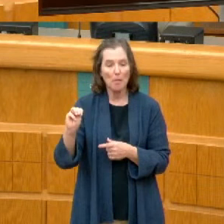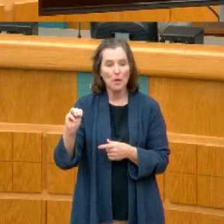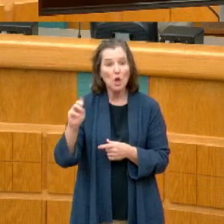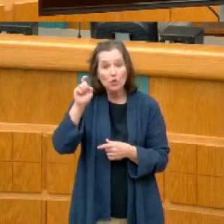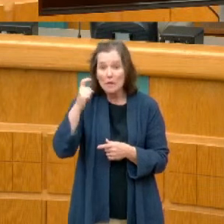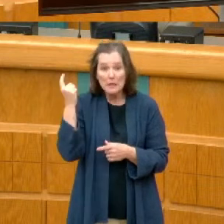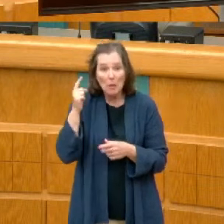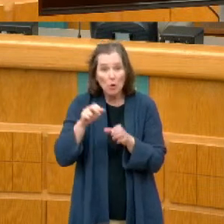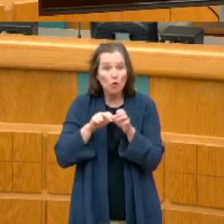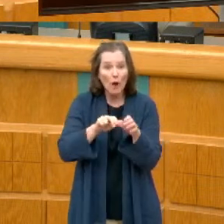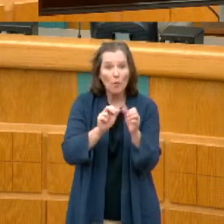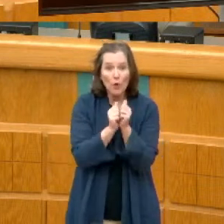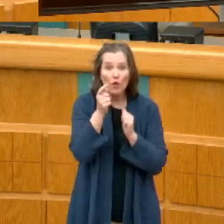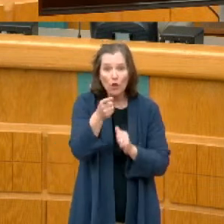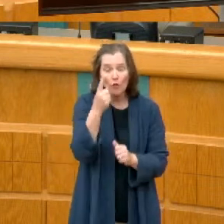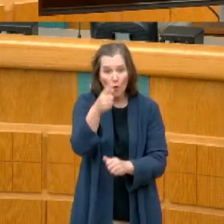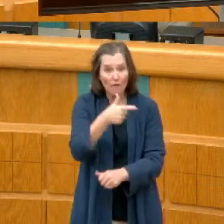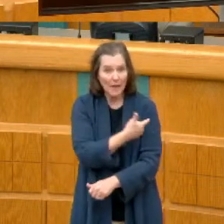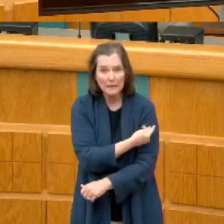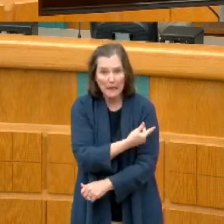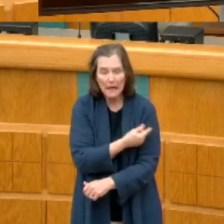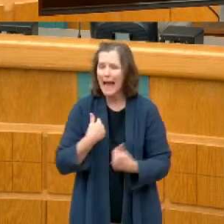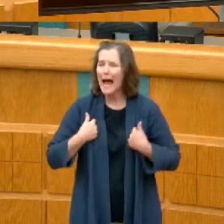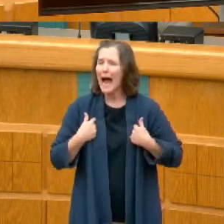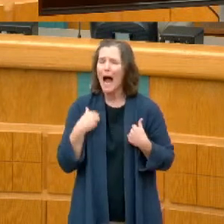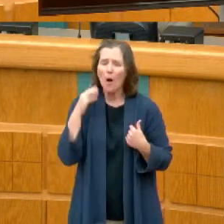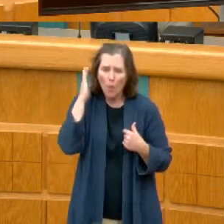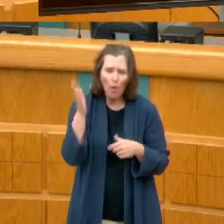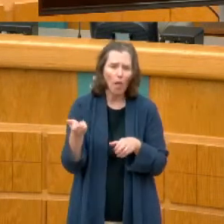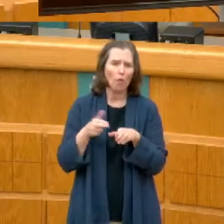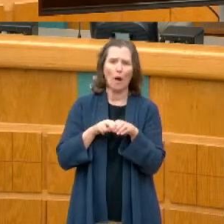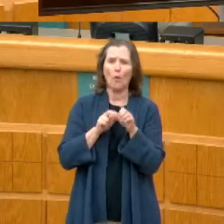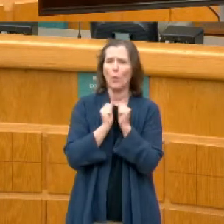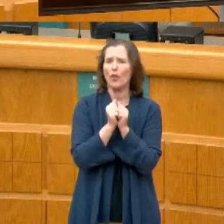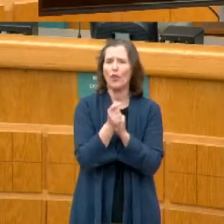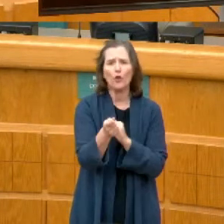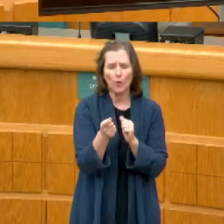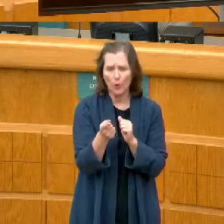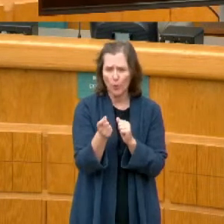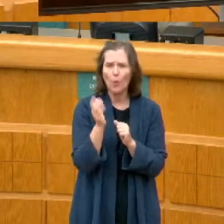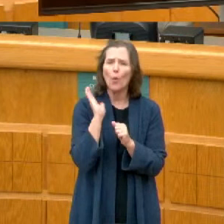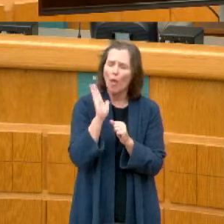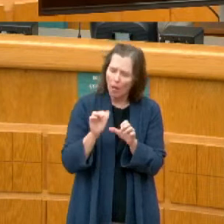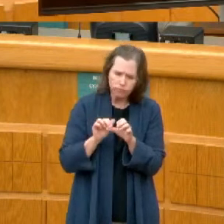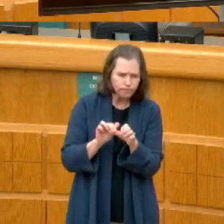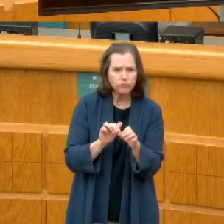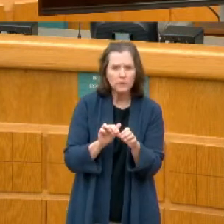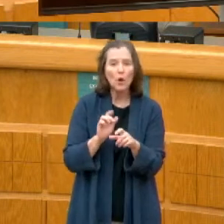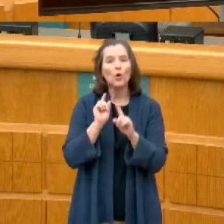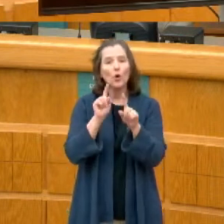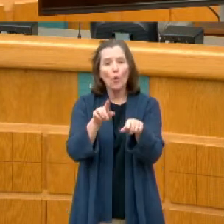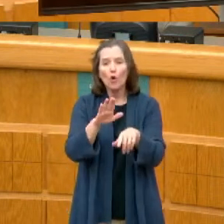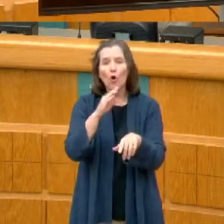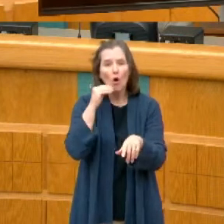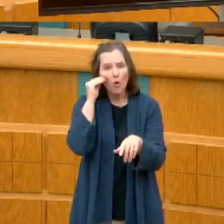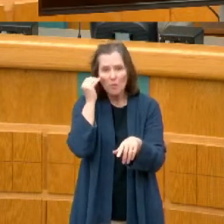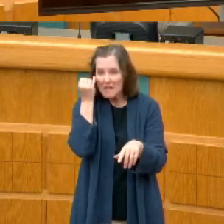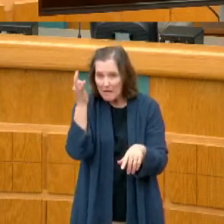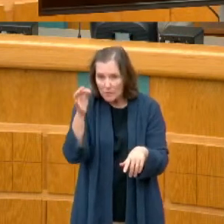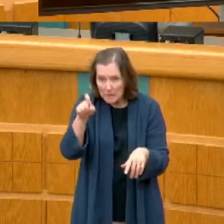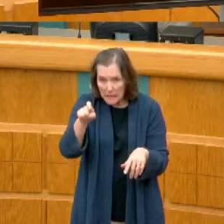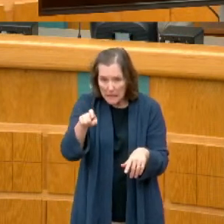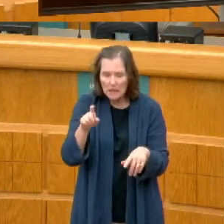you. We'll get RTA to get you a ride. We'll come to your home.